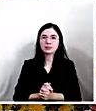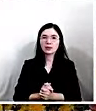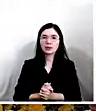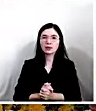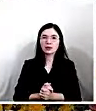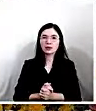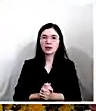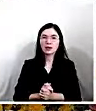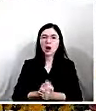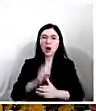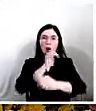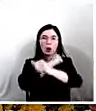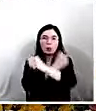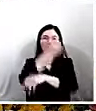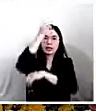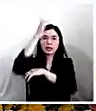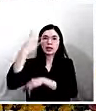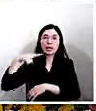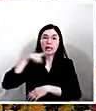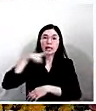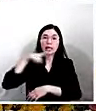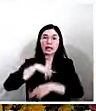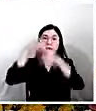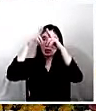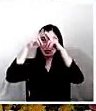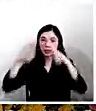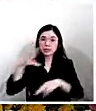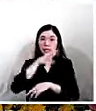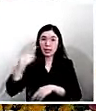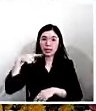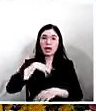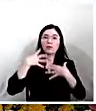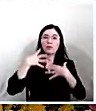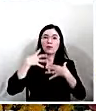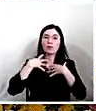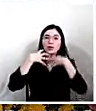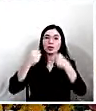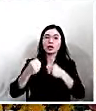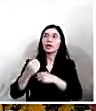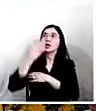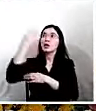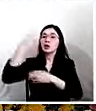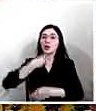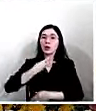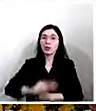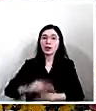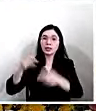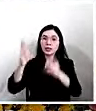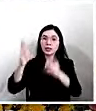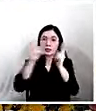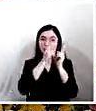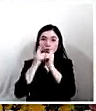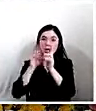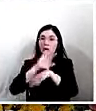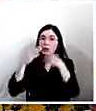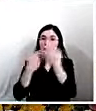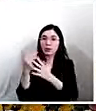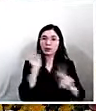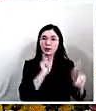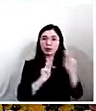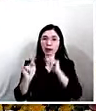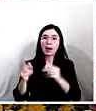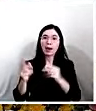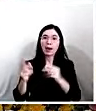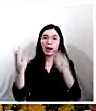Almighty God, our refuge and our strength, your wish is to unite all people. May we always